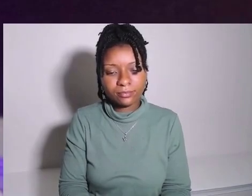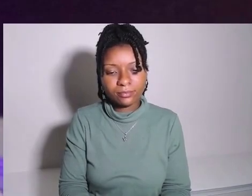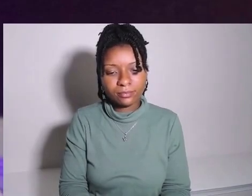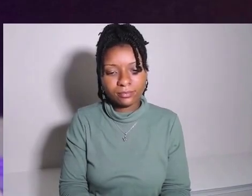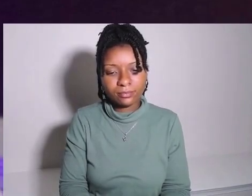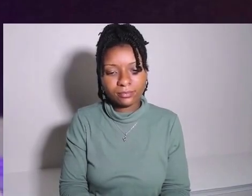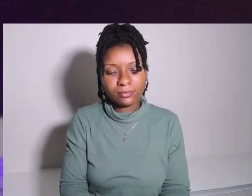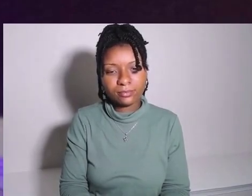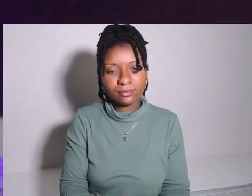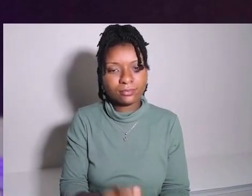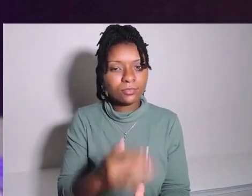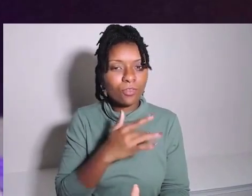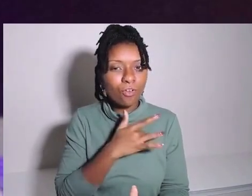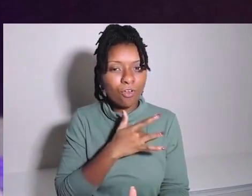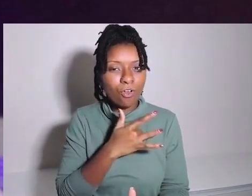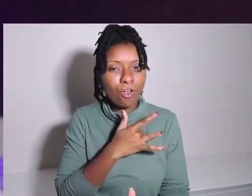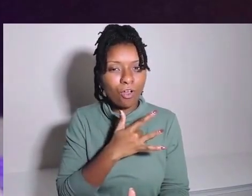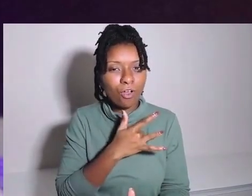Hearts beating